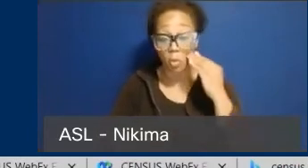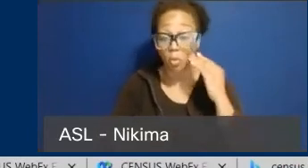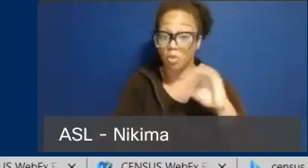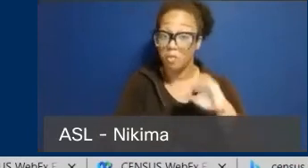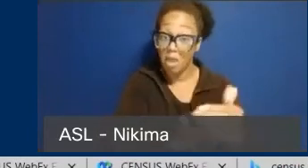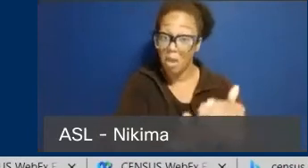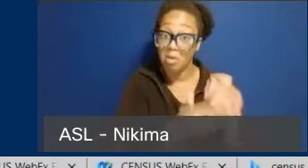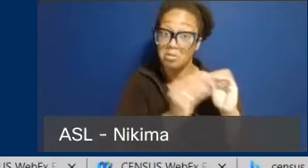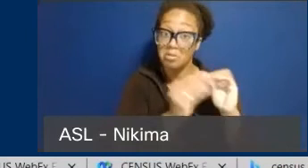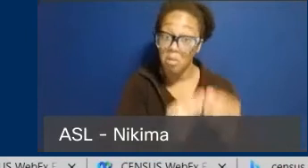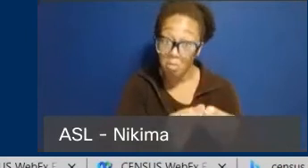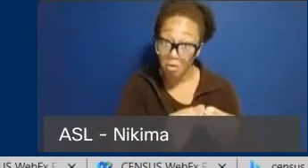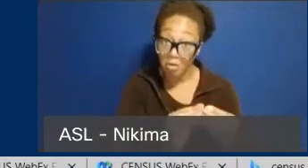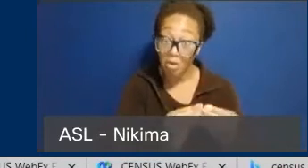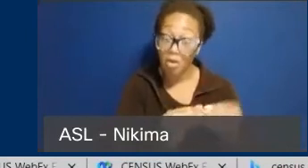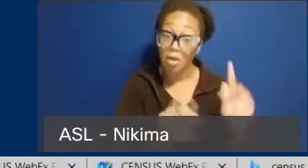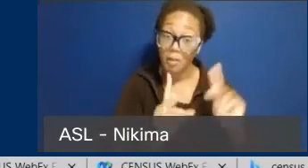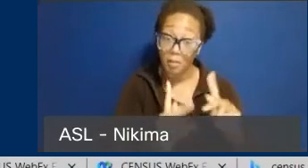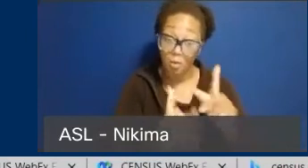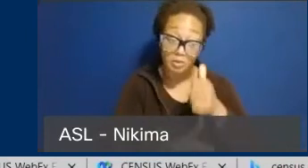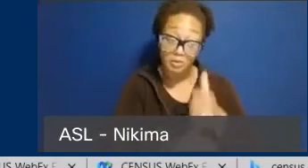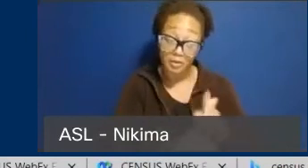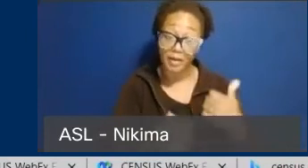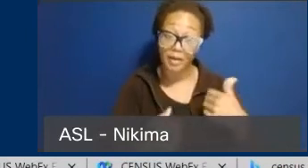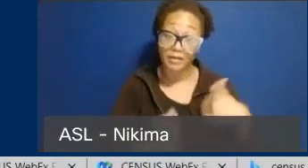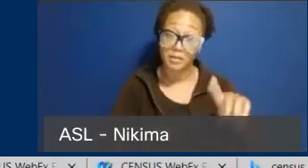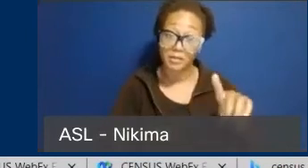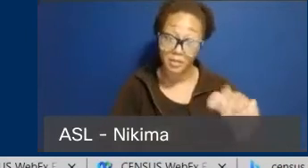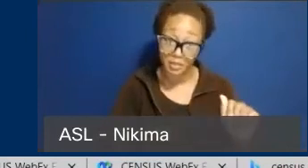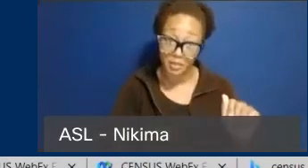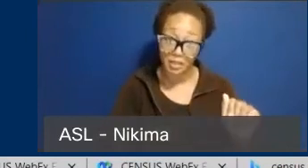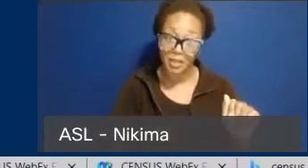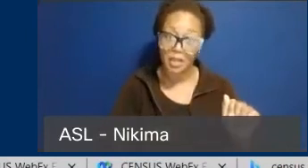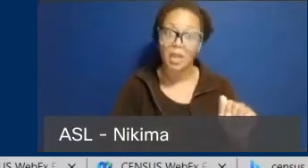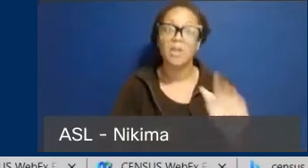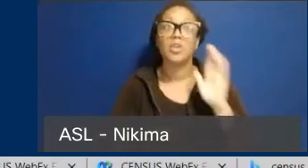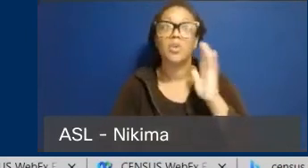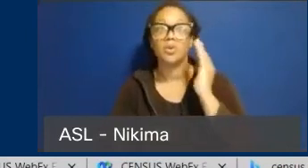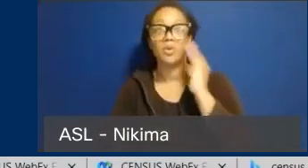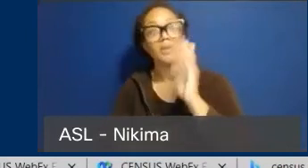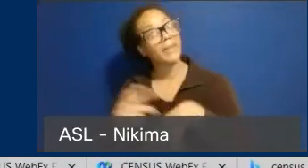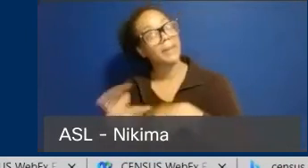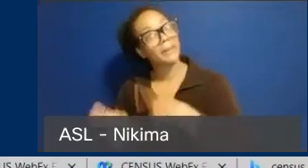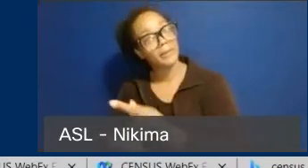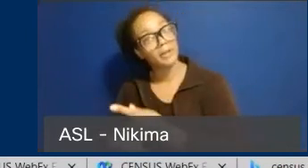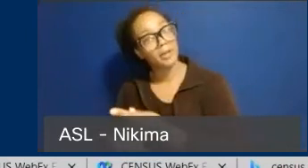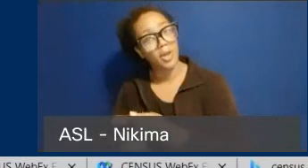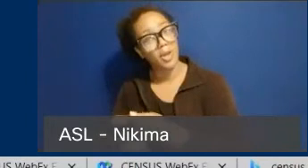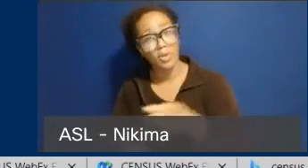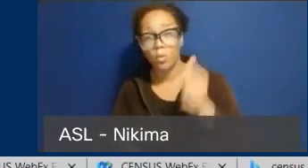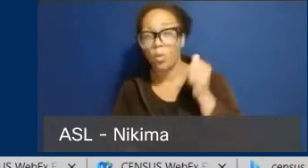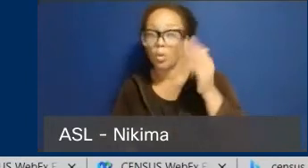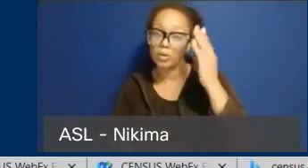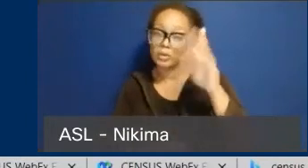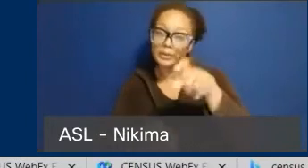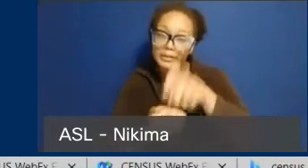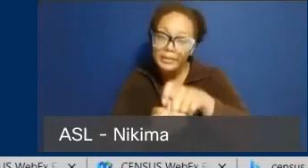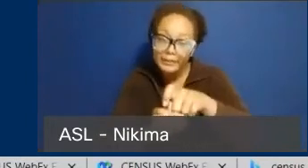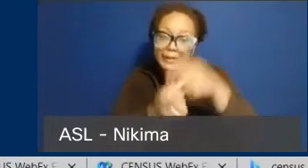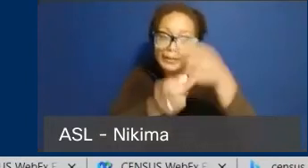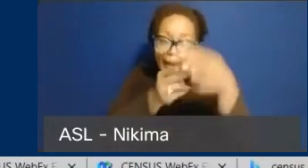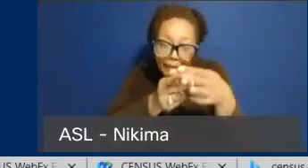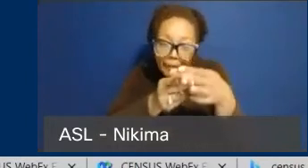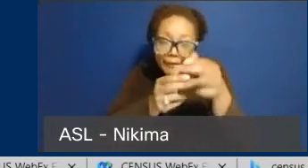who have a disability, you'll know the type. You won't know the specific disability, but you'll know